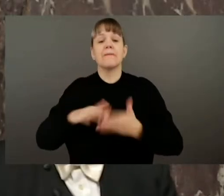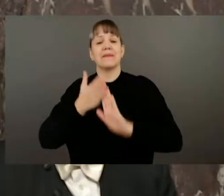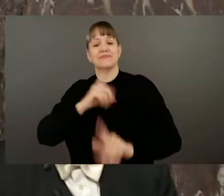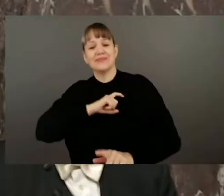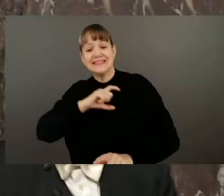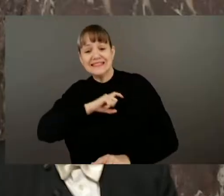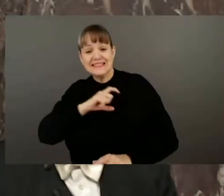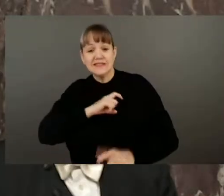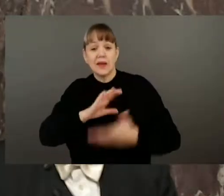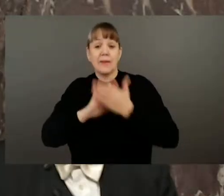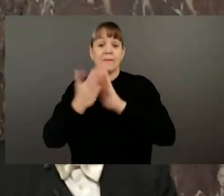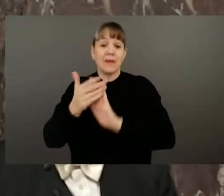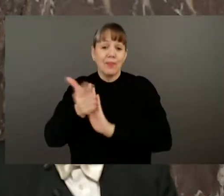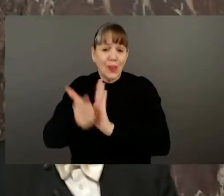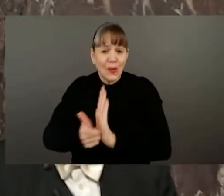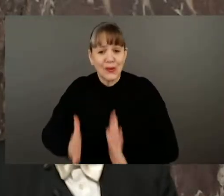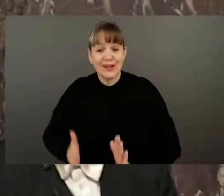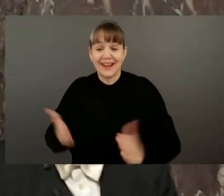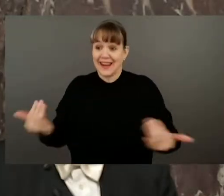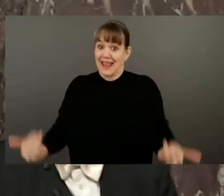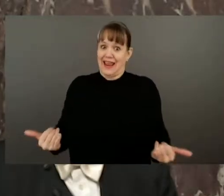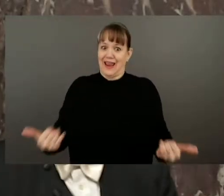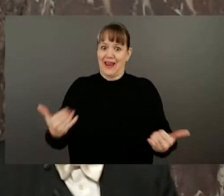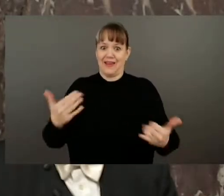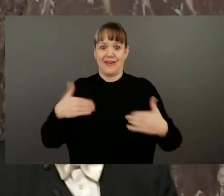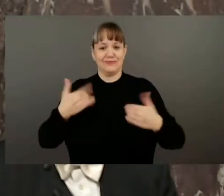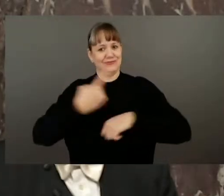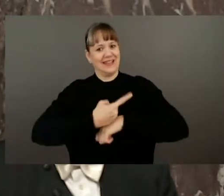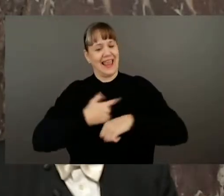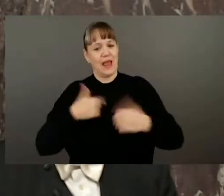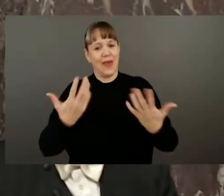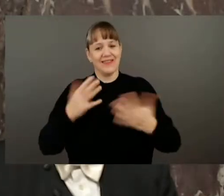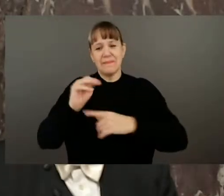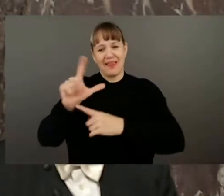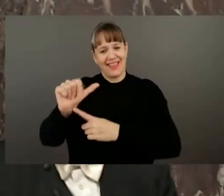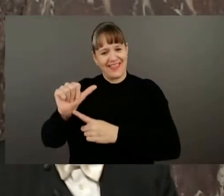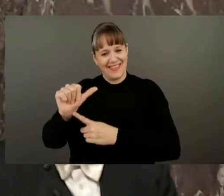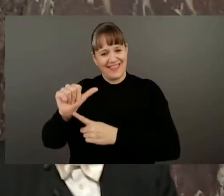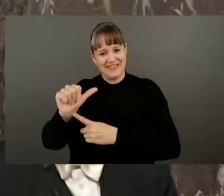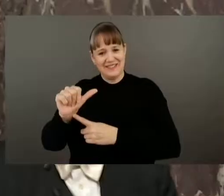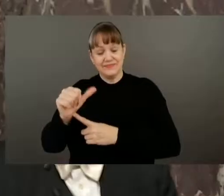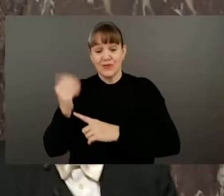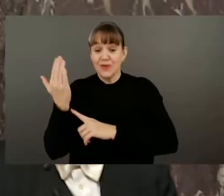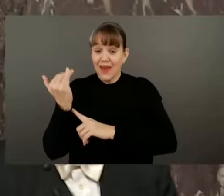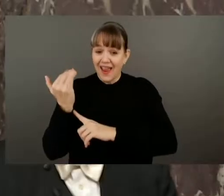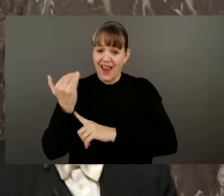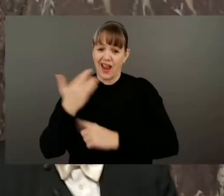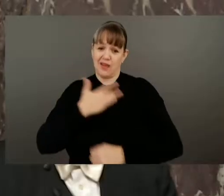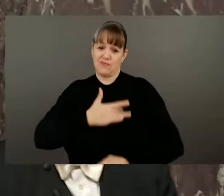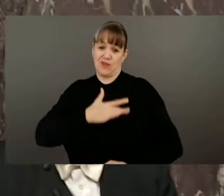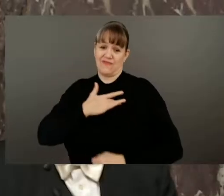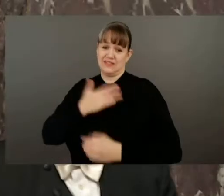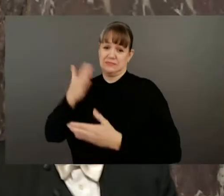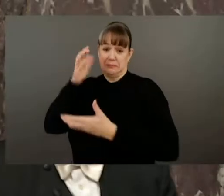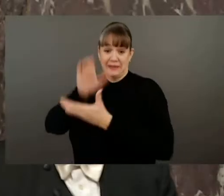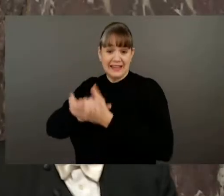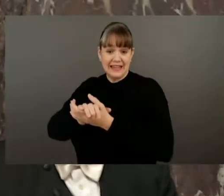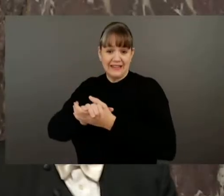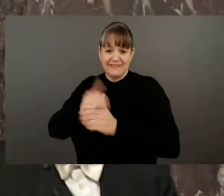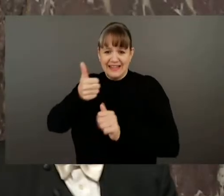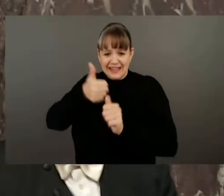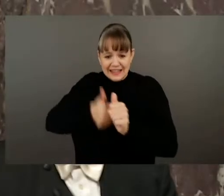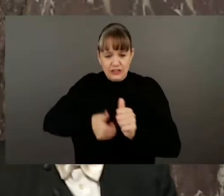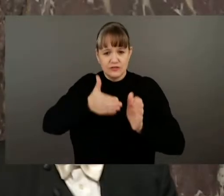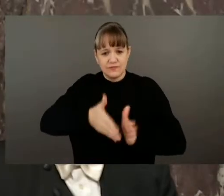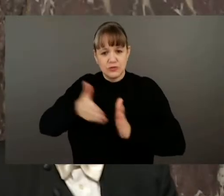only possible in a province that believes every story belongs. And this act makes that belief